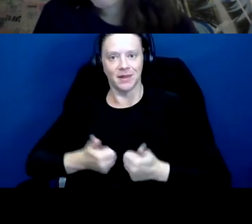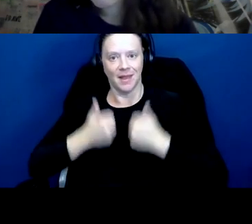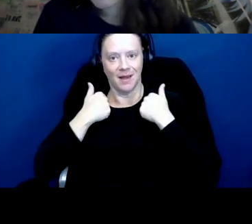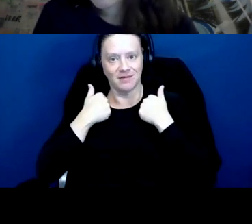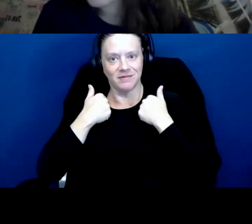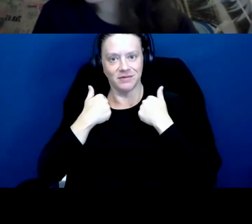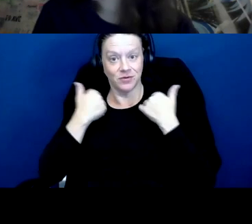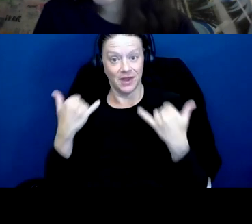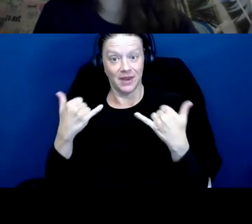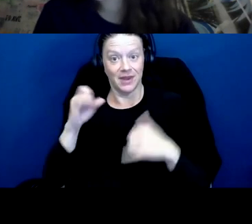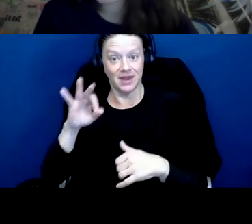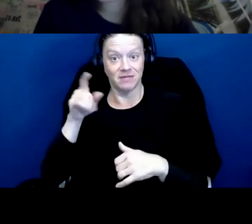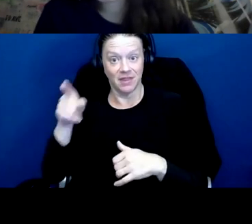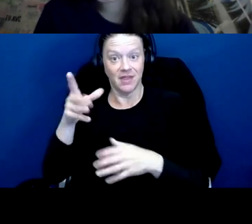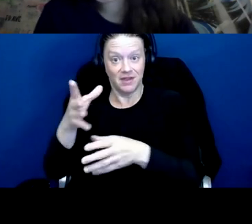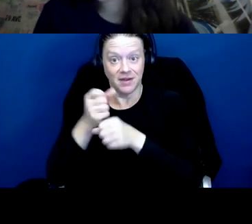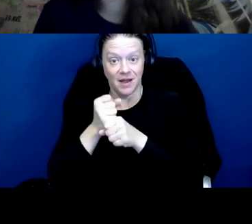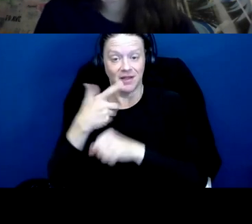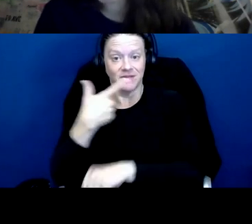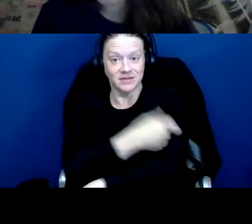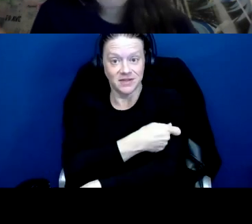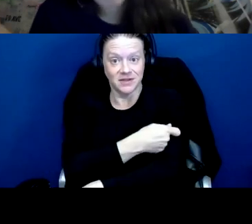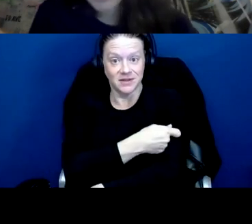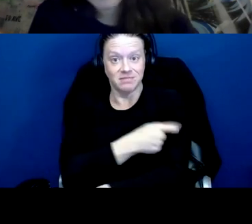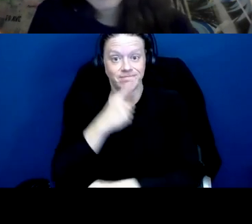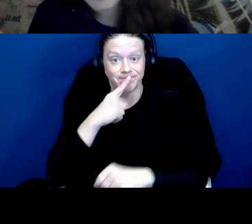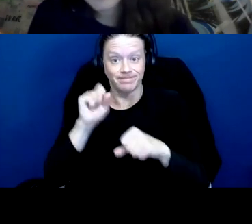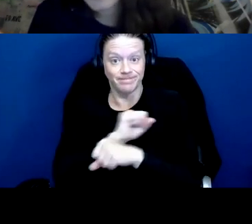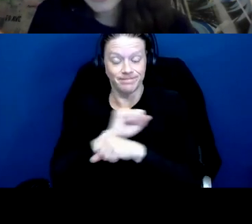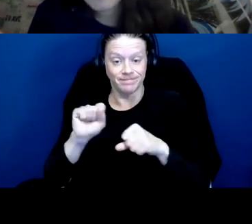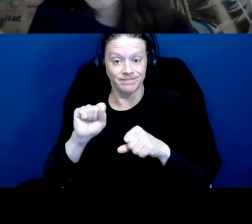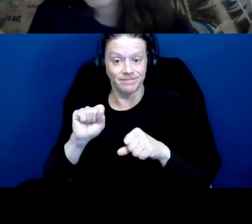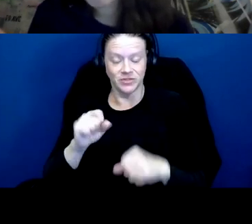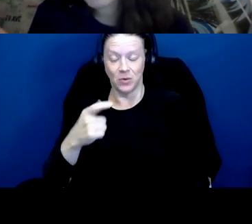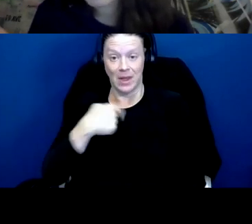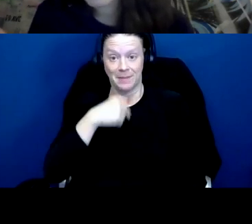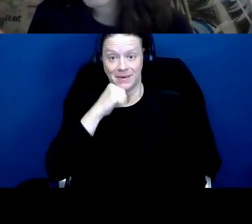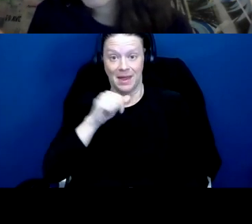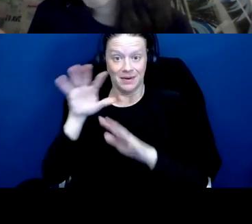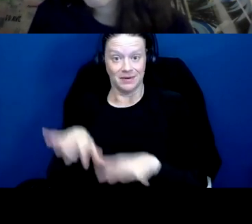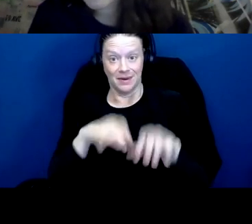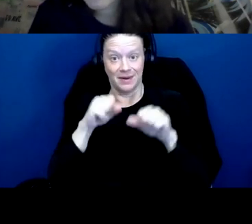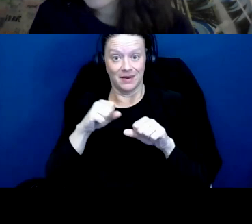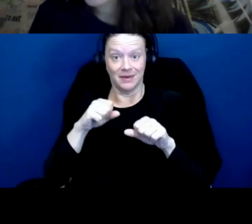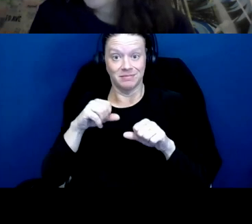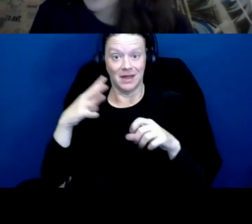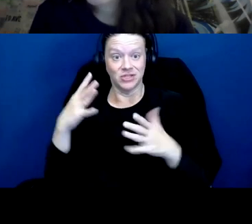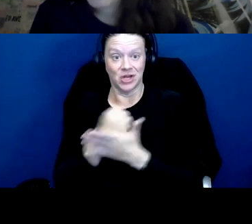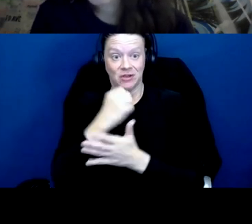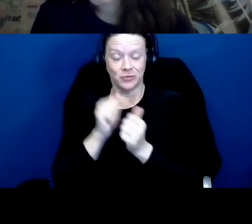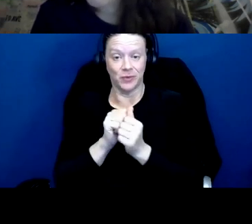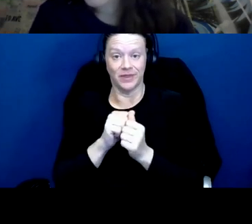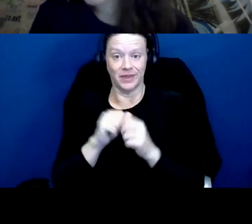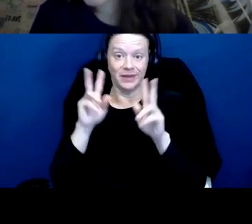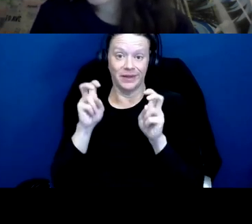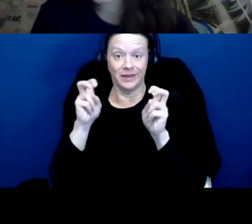vaccine. That is so serious. So I'm not going to take a chance with infection-induced immunity, and I'm going to